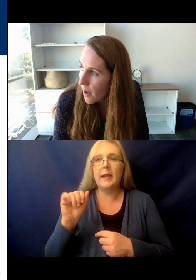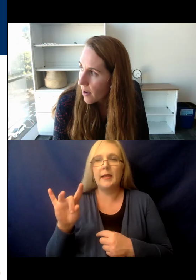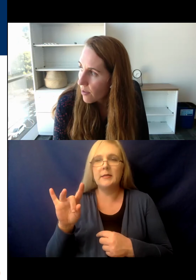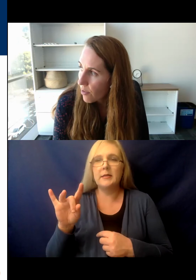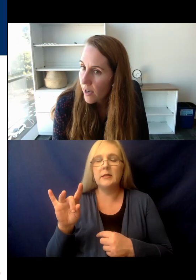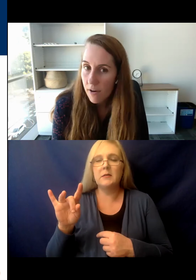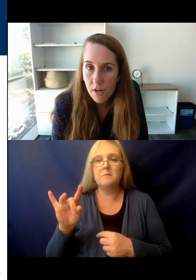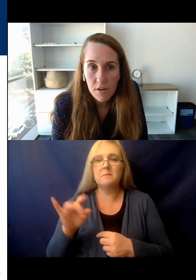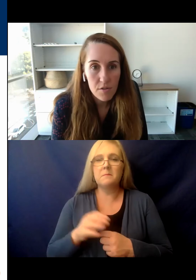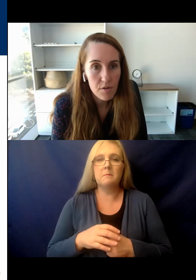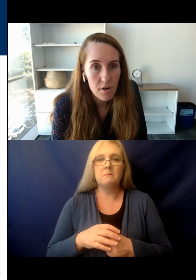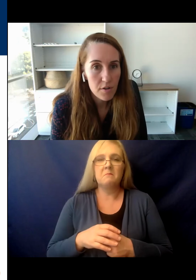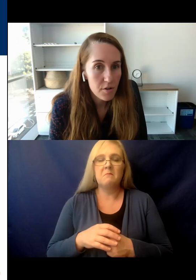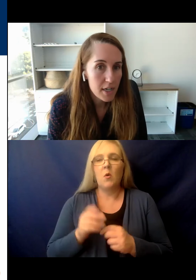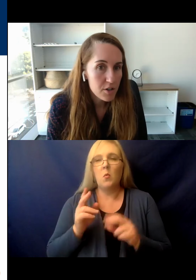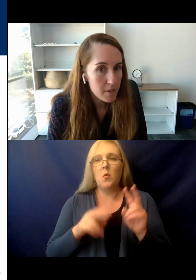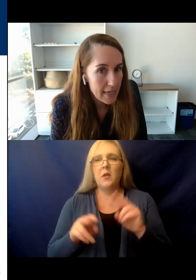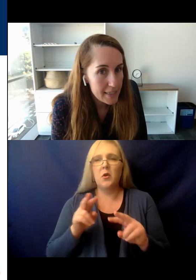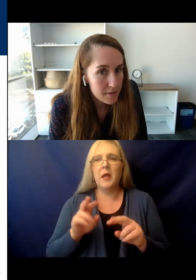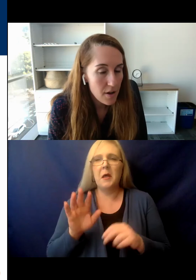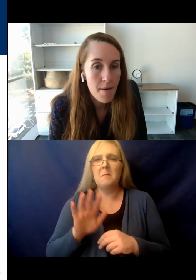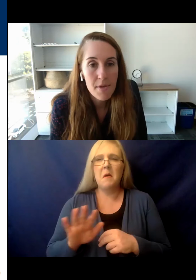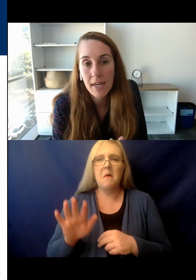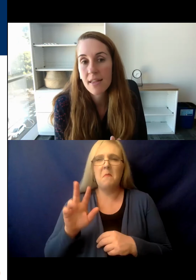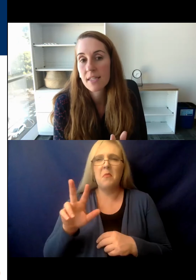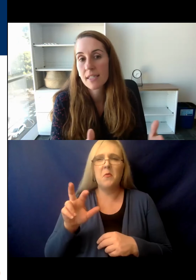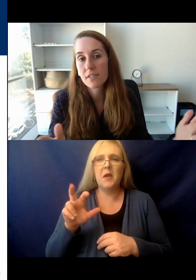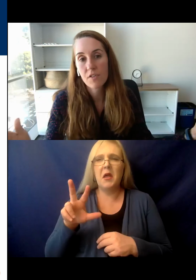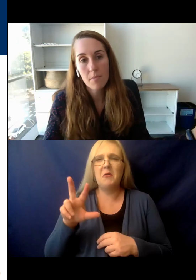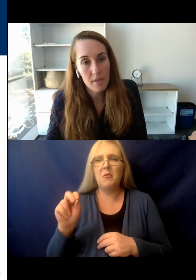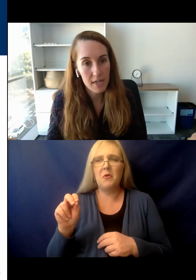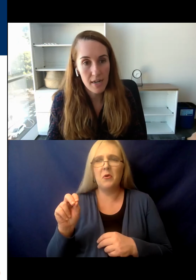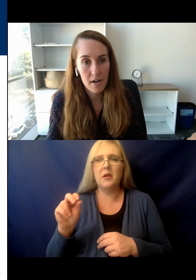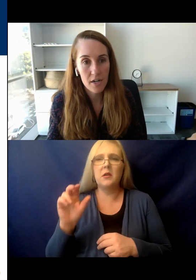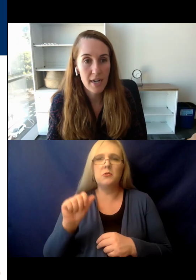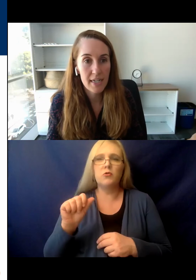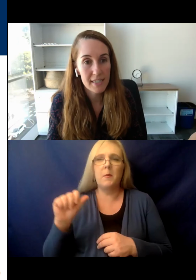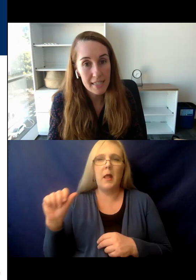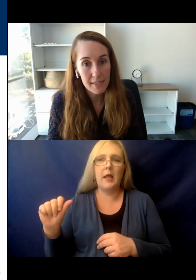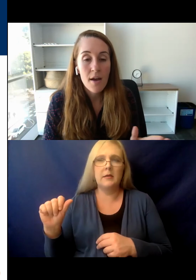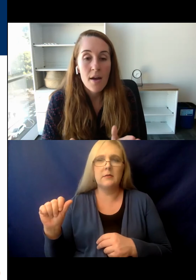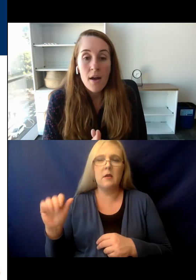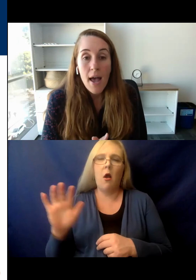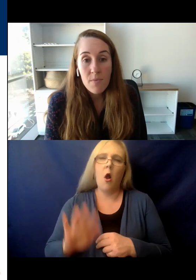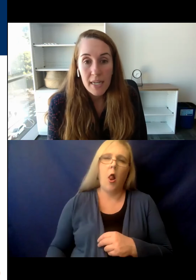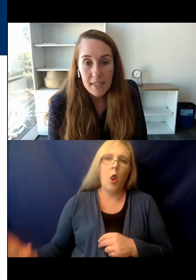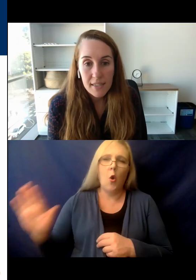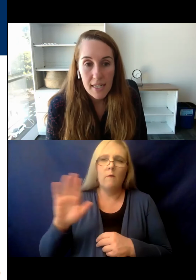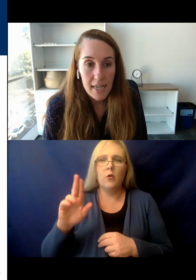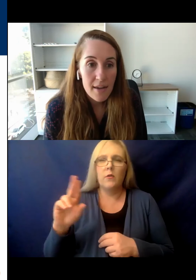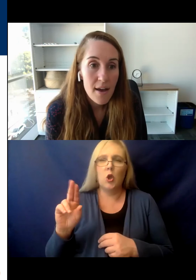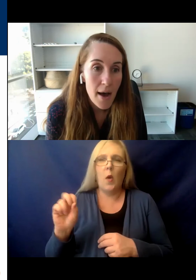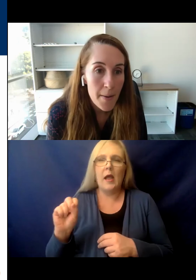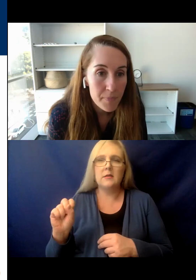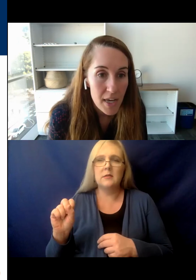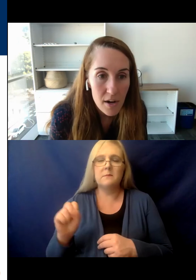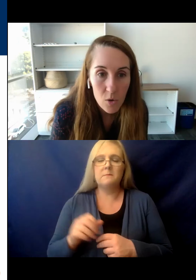about 330 AAAs. And then again, this is from the entire United States. And we can